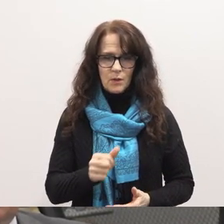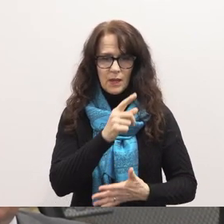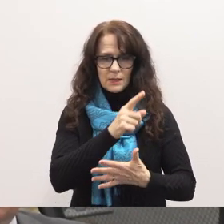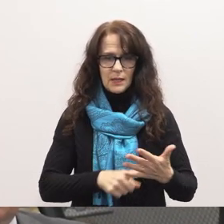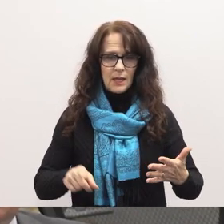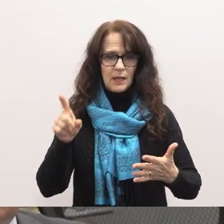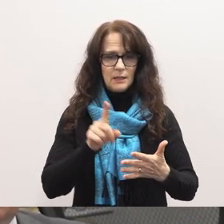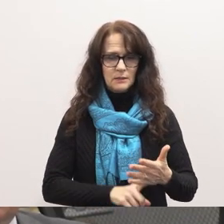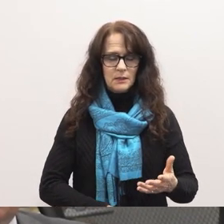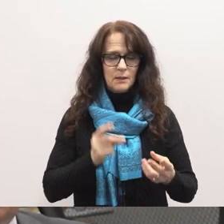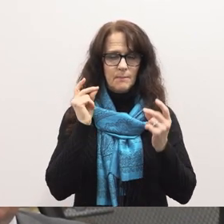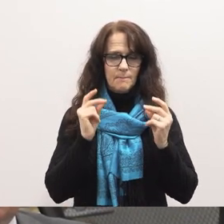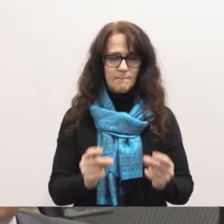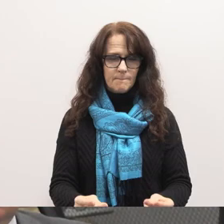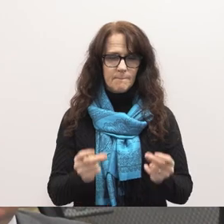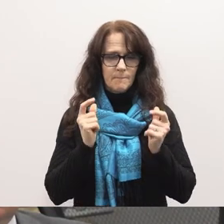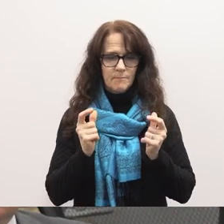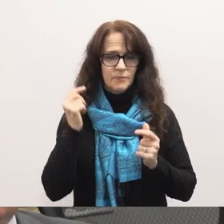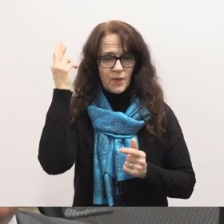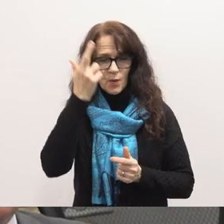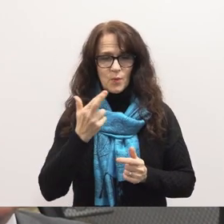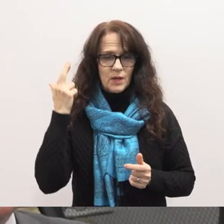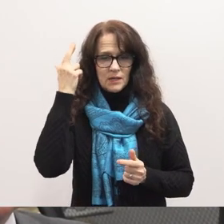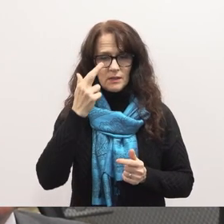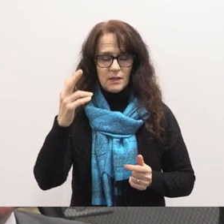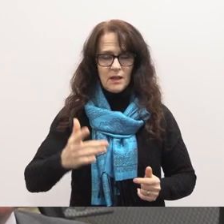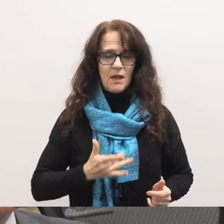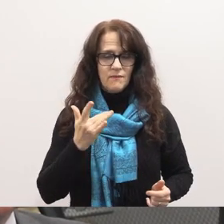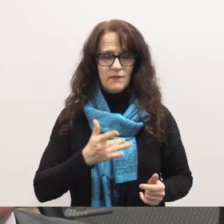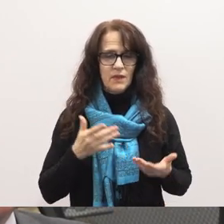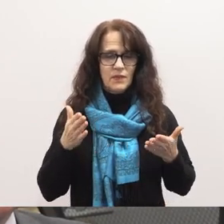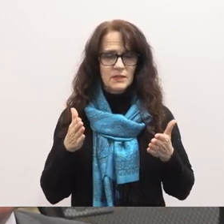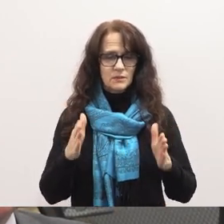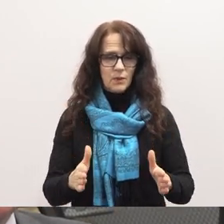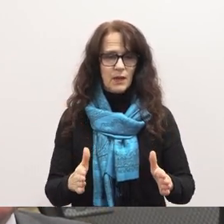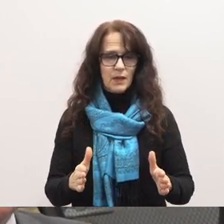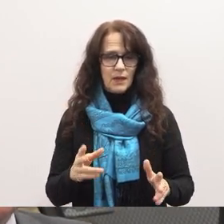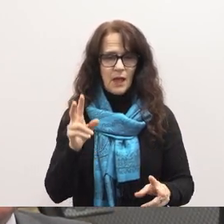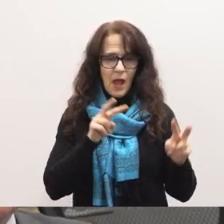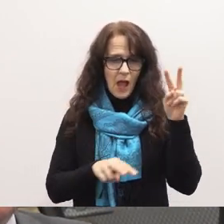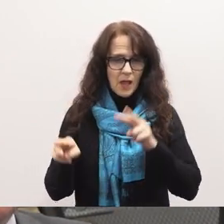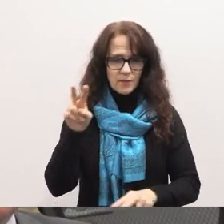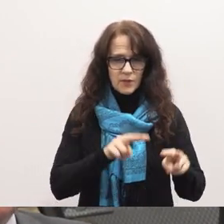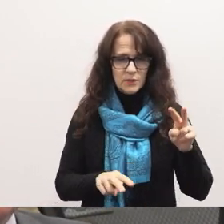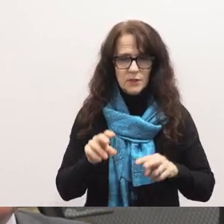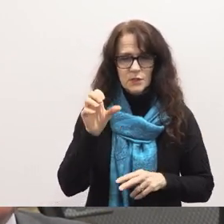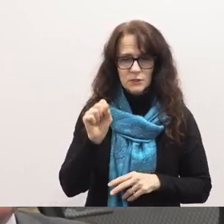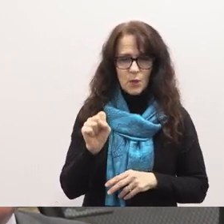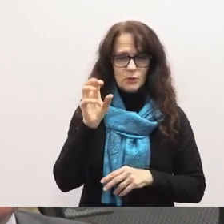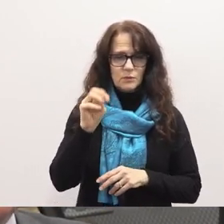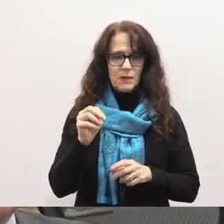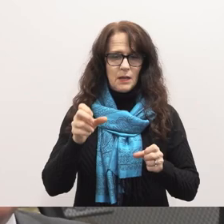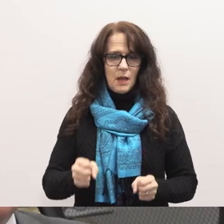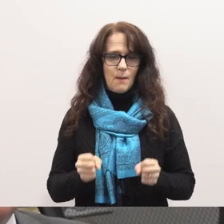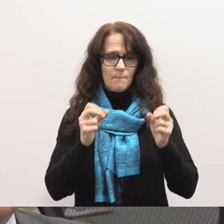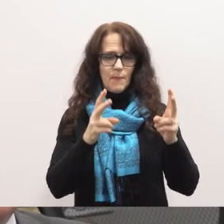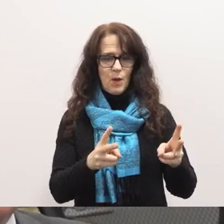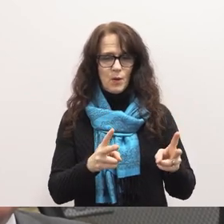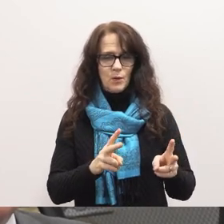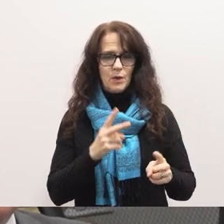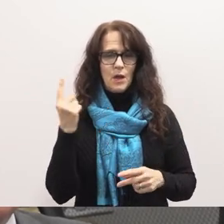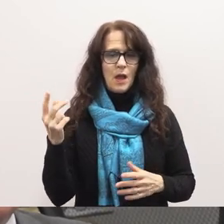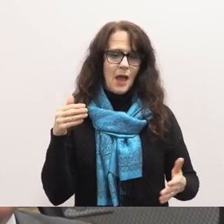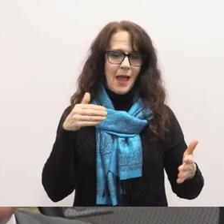cancel it immediately. And the reason I feel this way is because I have looked at their social media posts, and they're not